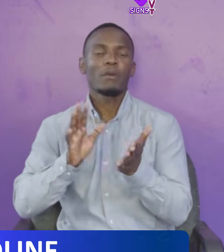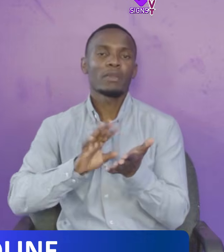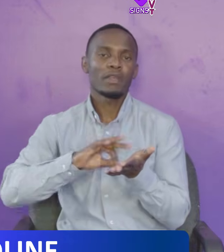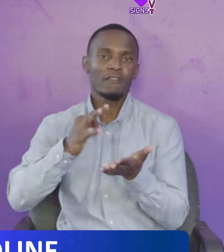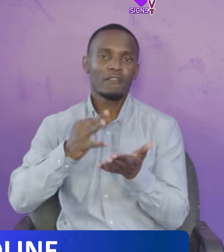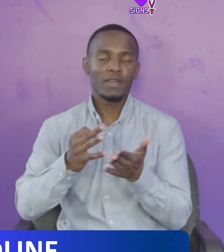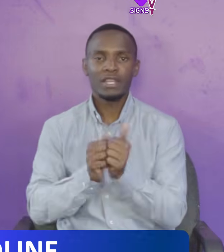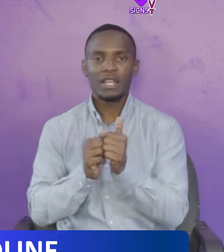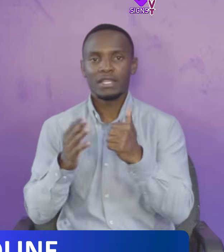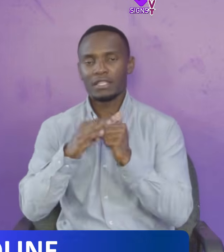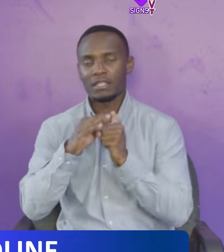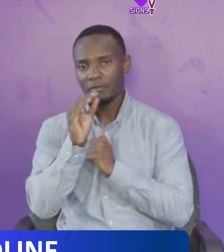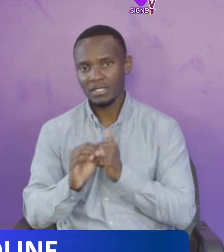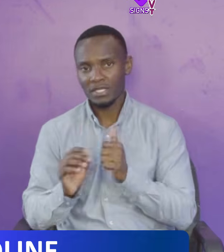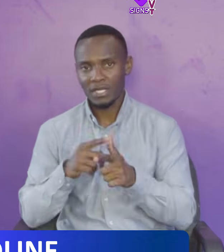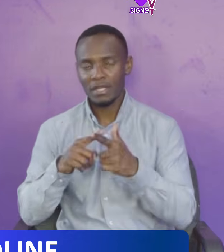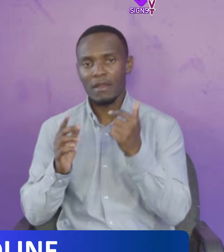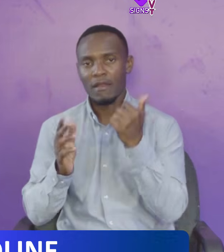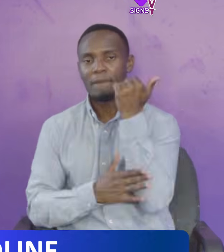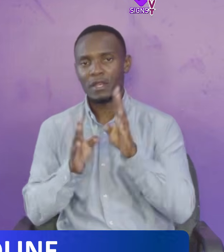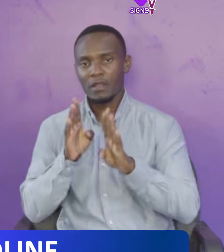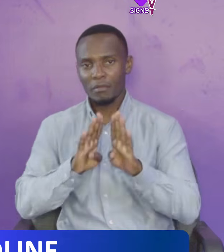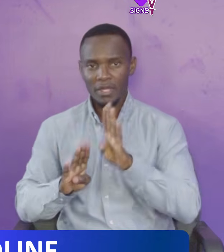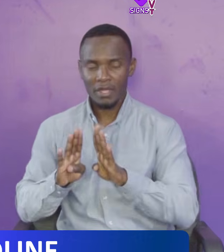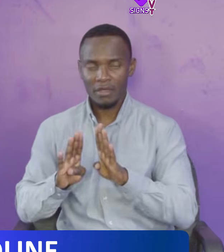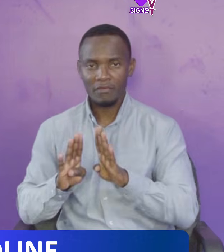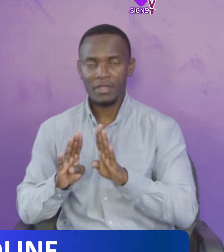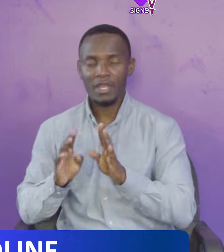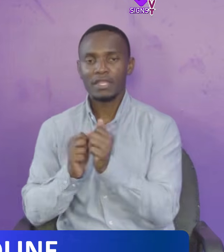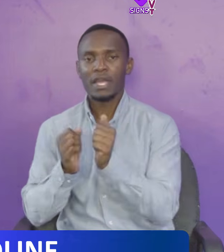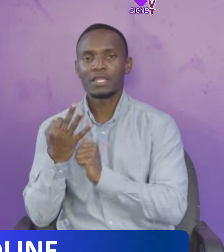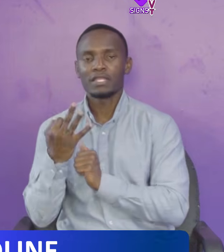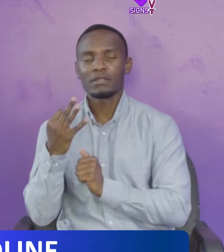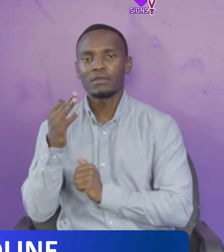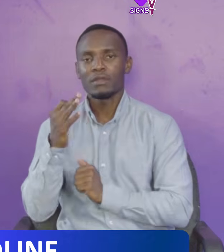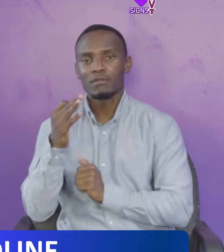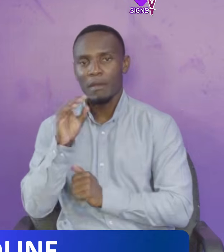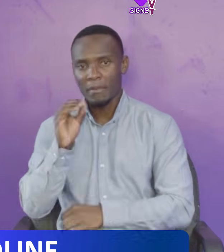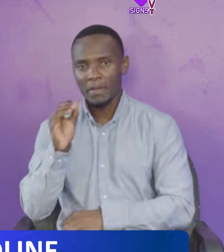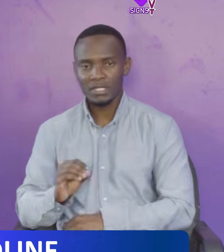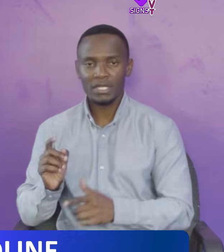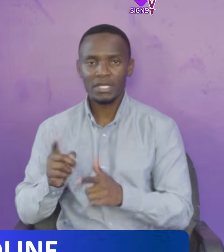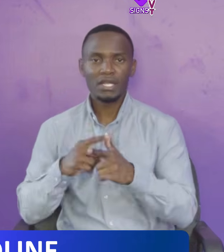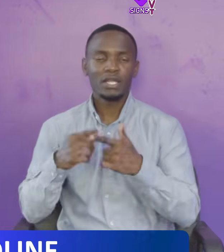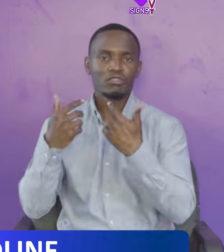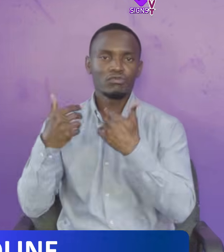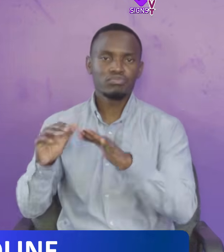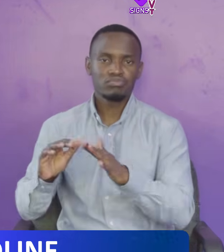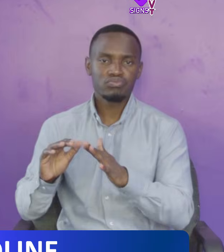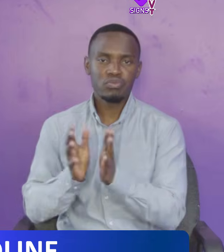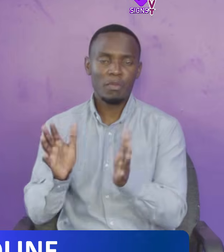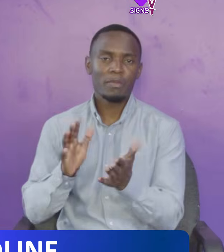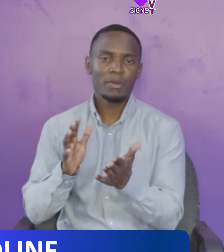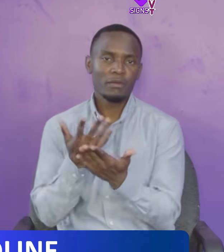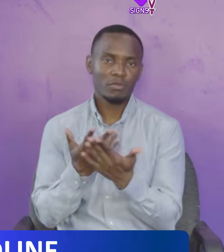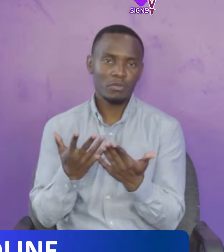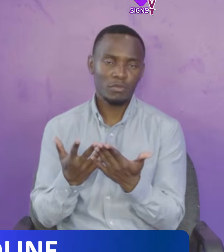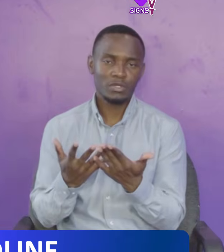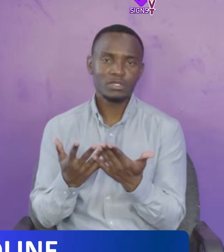unethical conduct 13%, fraudulent acquisition, disposal of public property 10%, and other economic crimes